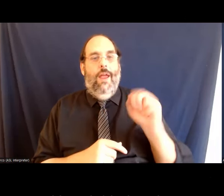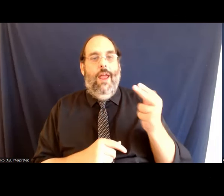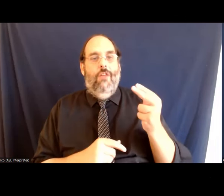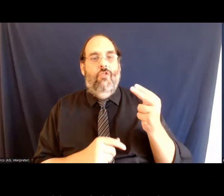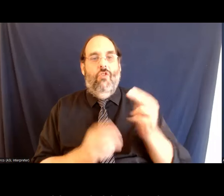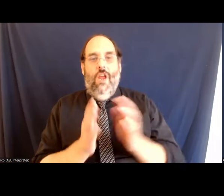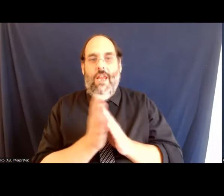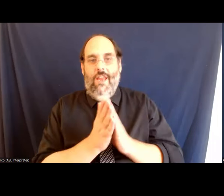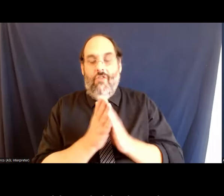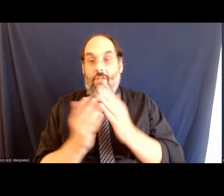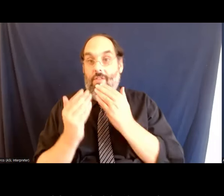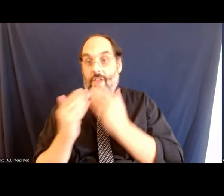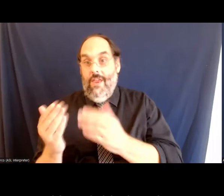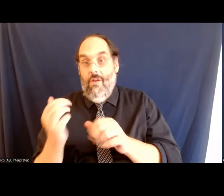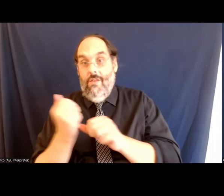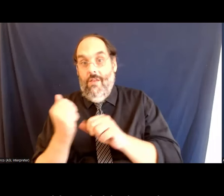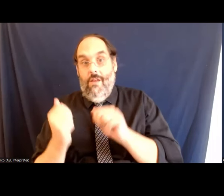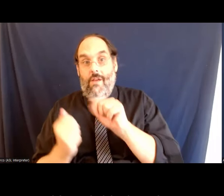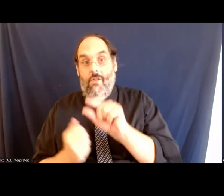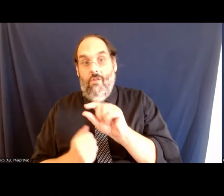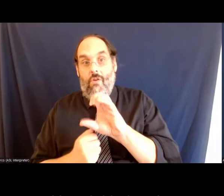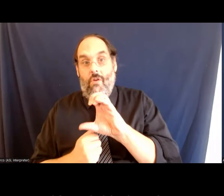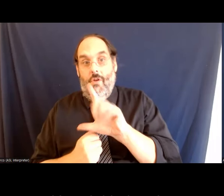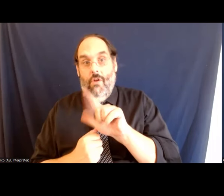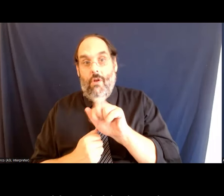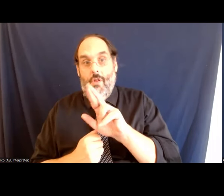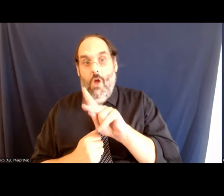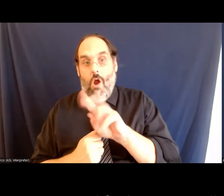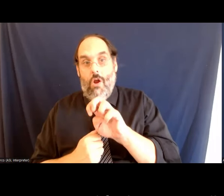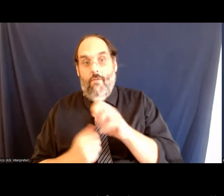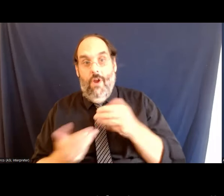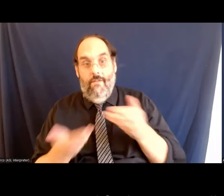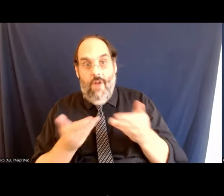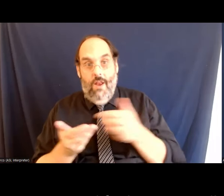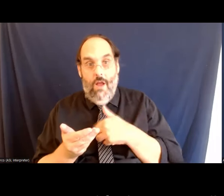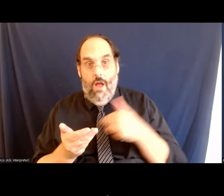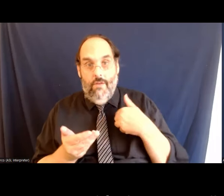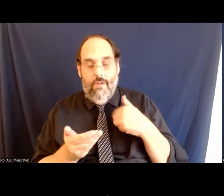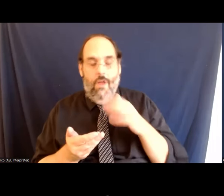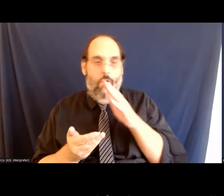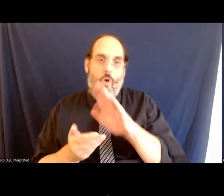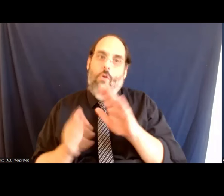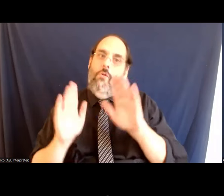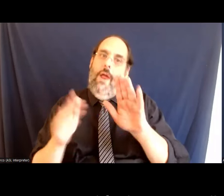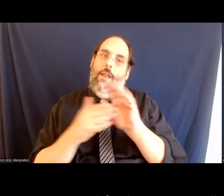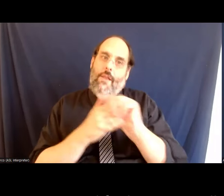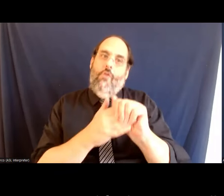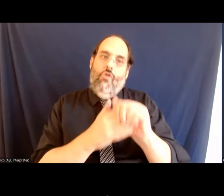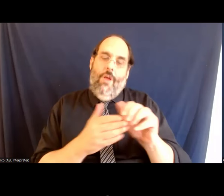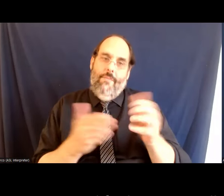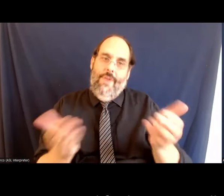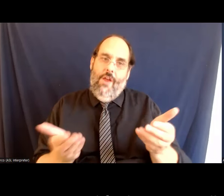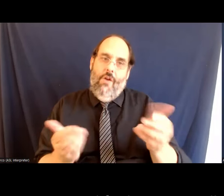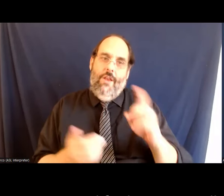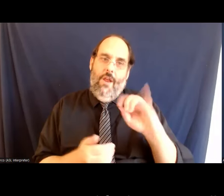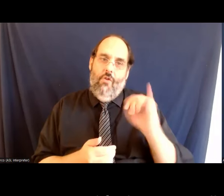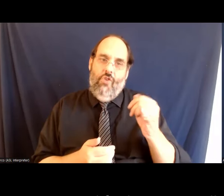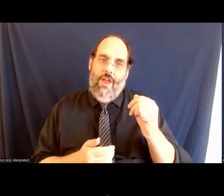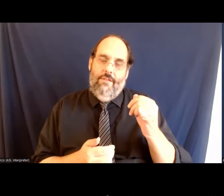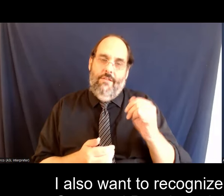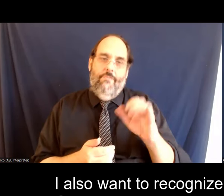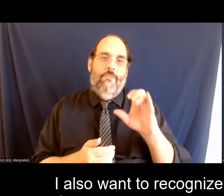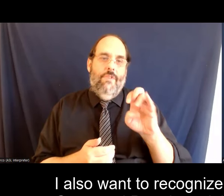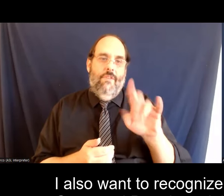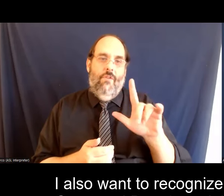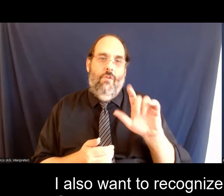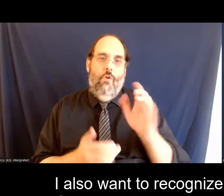thank Assistant Attorney General Kristen Clark for bringing us together and for her extraordinary leadership of the Justice Department's Civil Rights